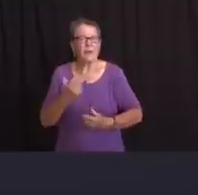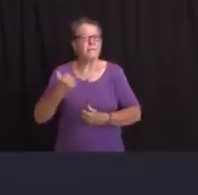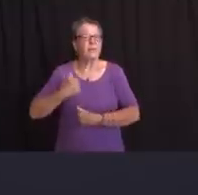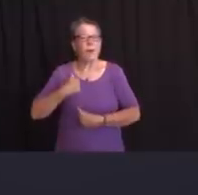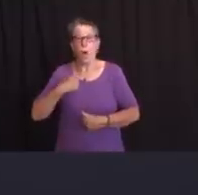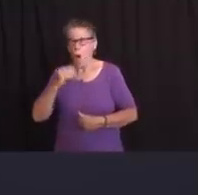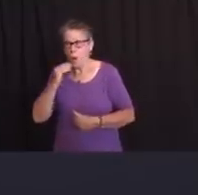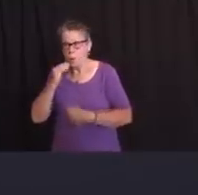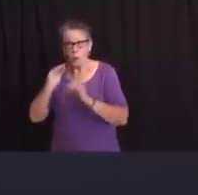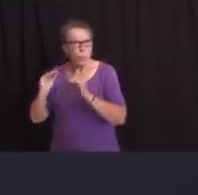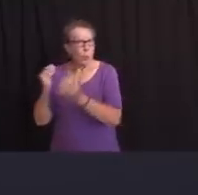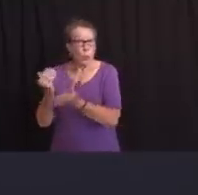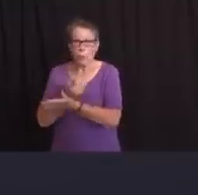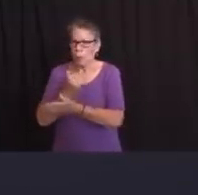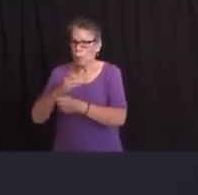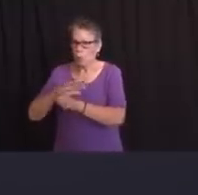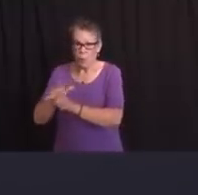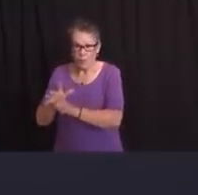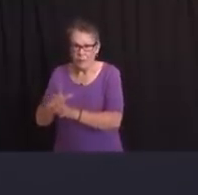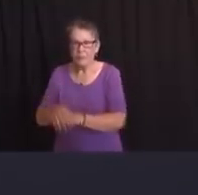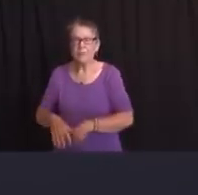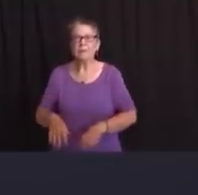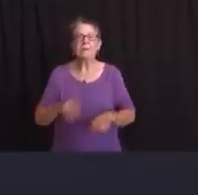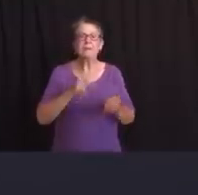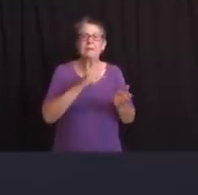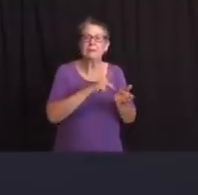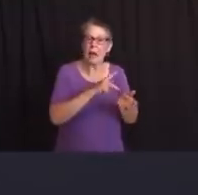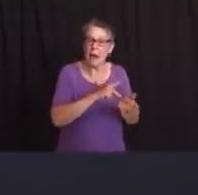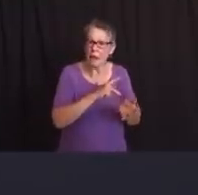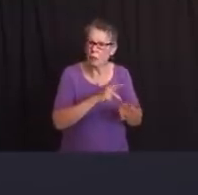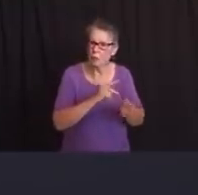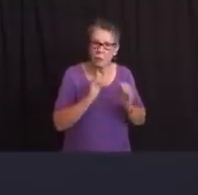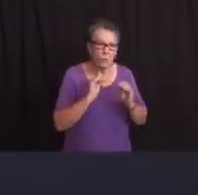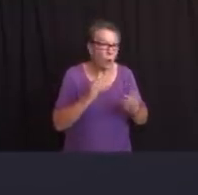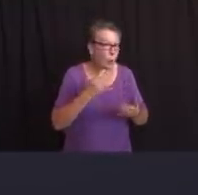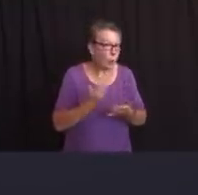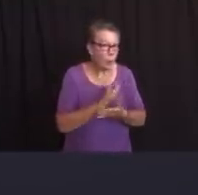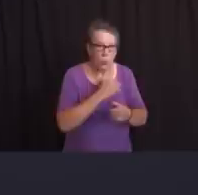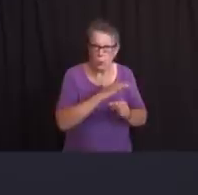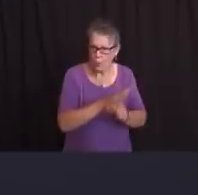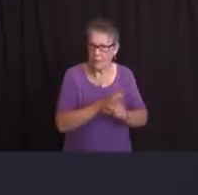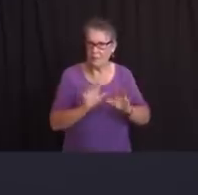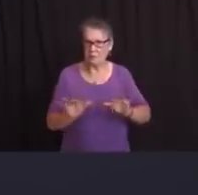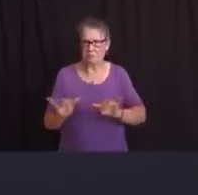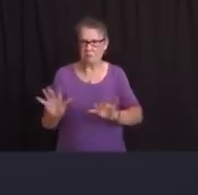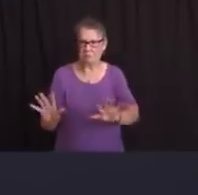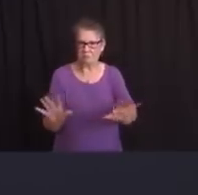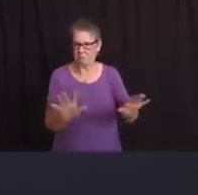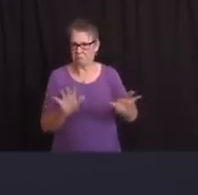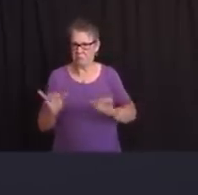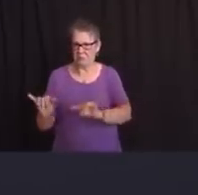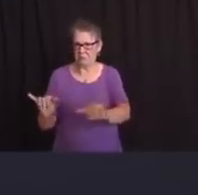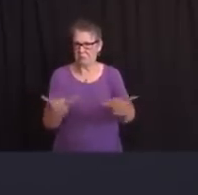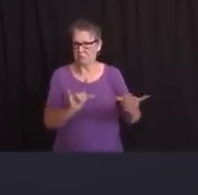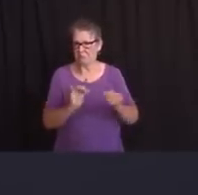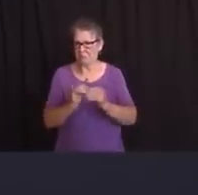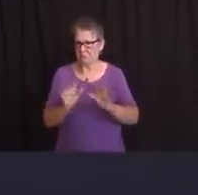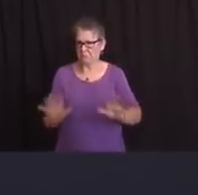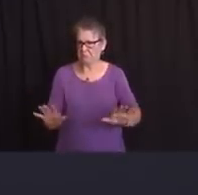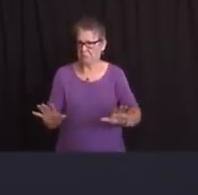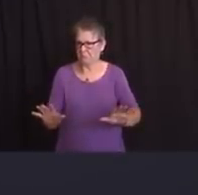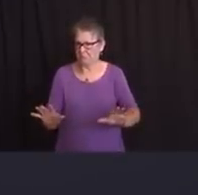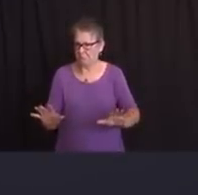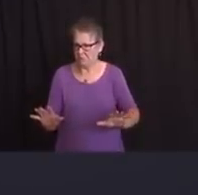new cases in our patients at our psych hospitals. The daily percent positivity as of July